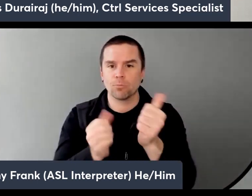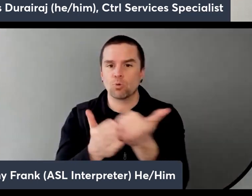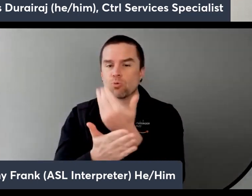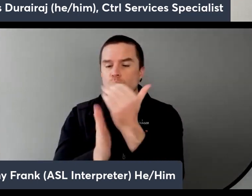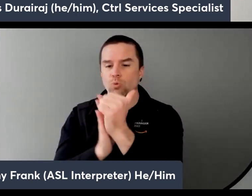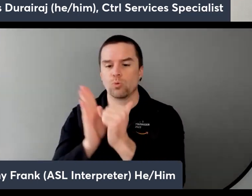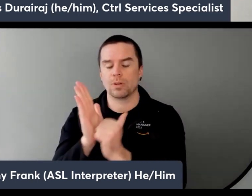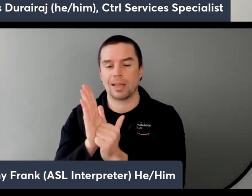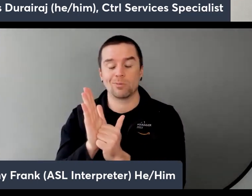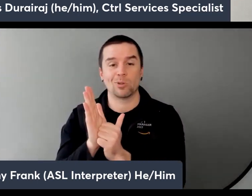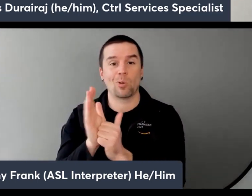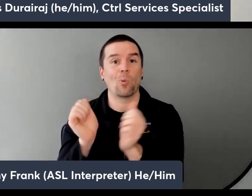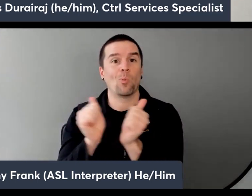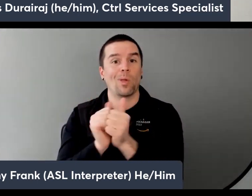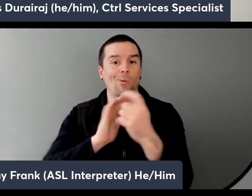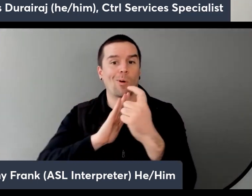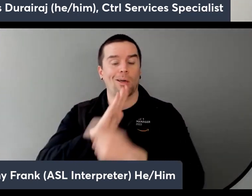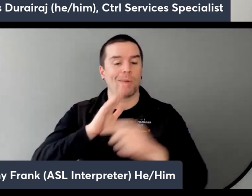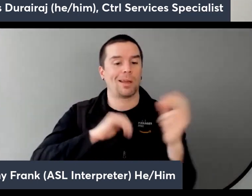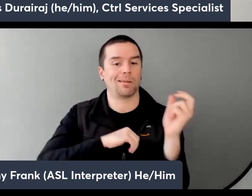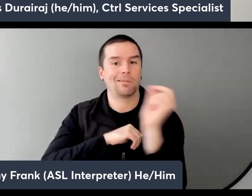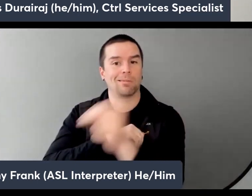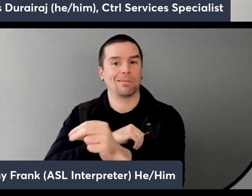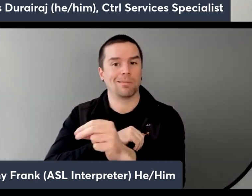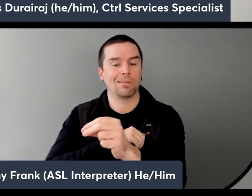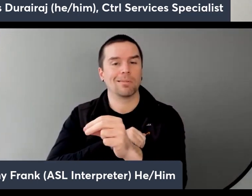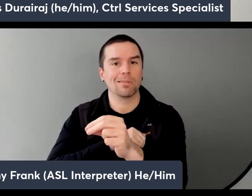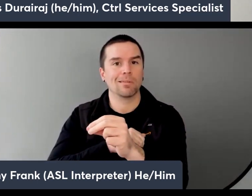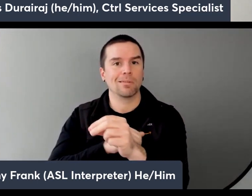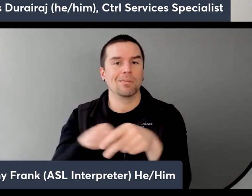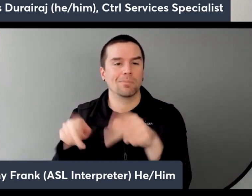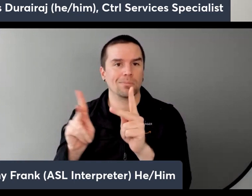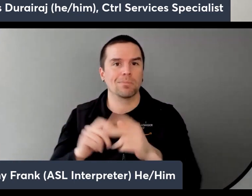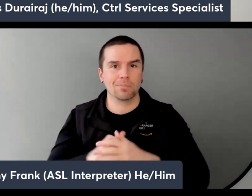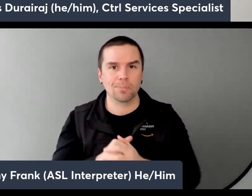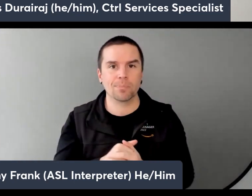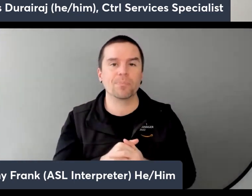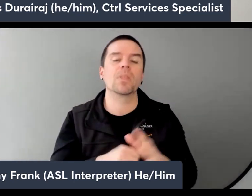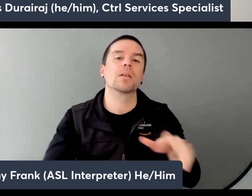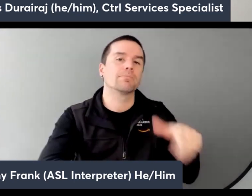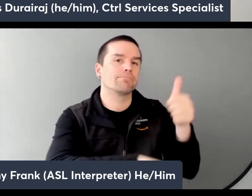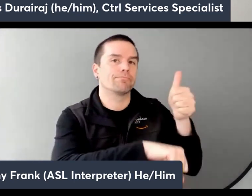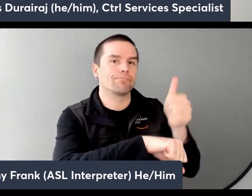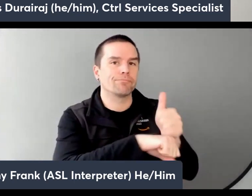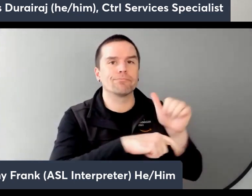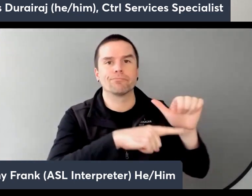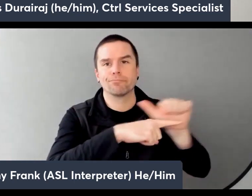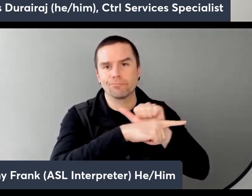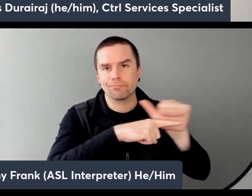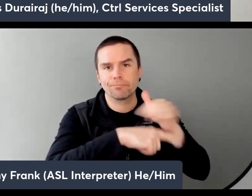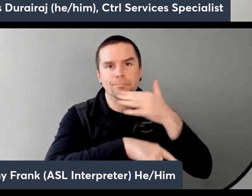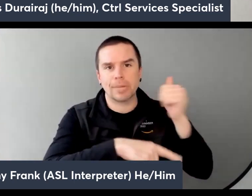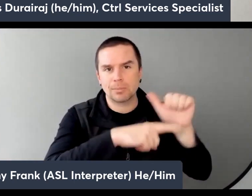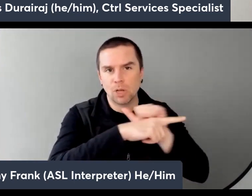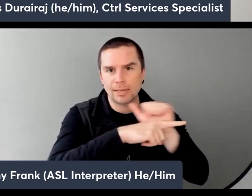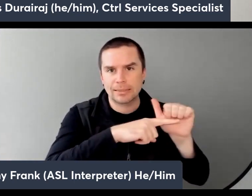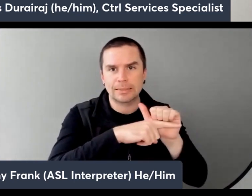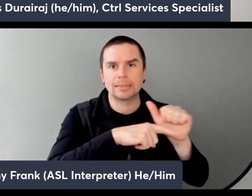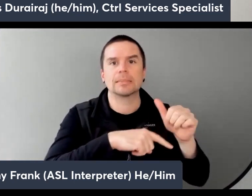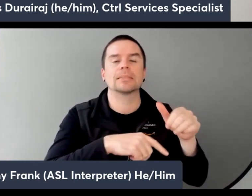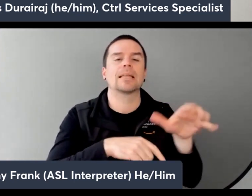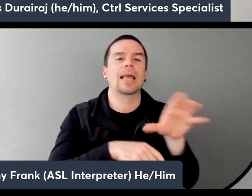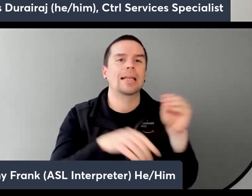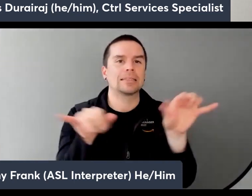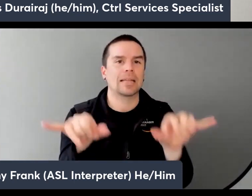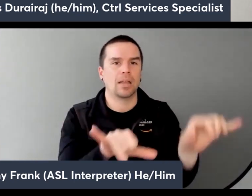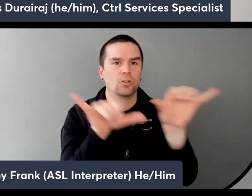governance. It enforces best practices, standards, and regulatory requirements with pre-configured controls,